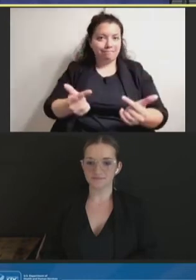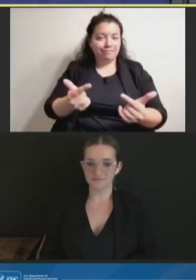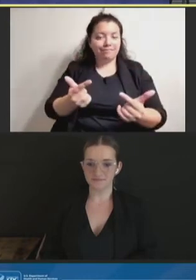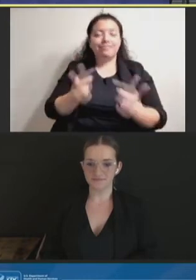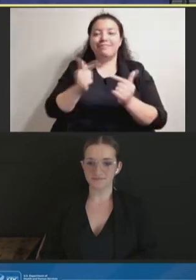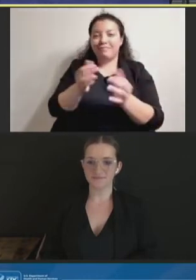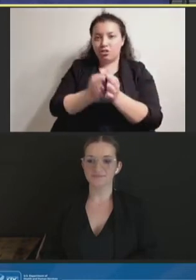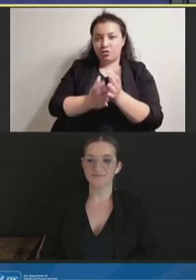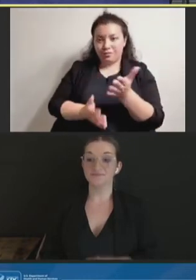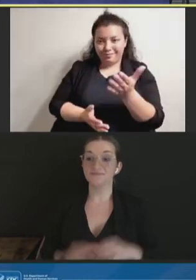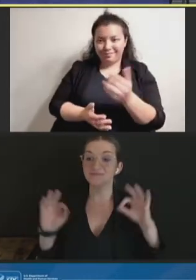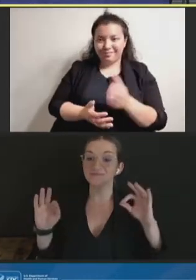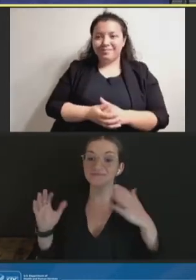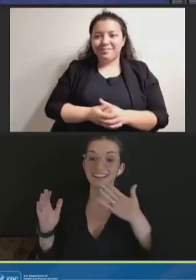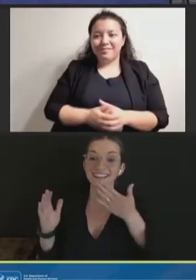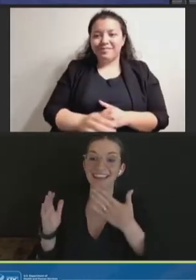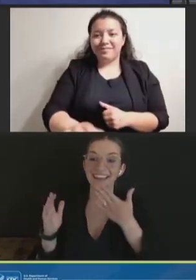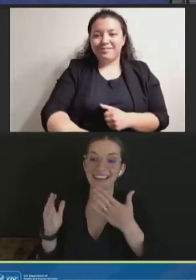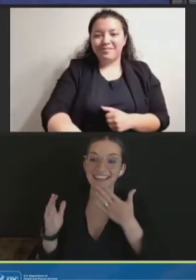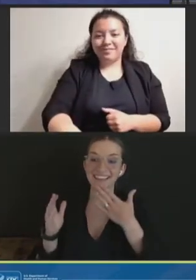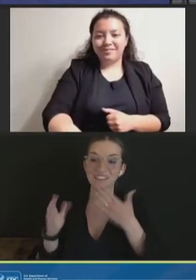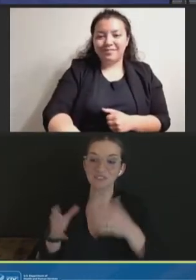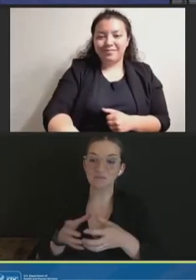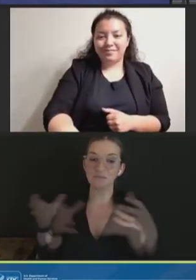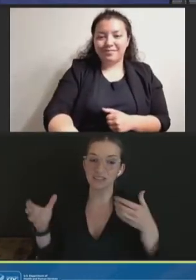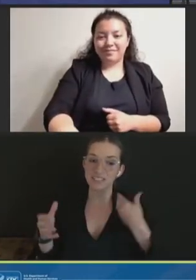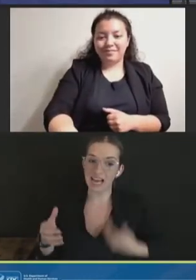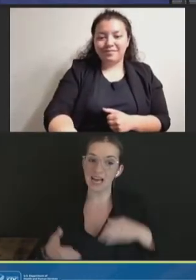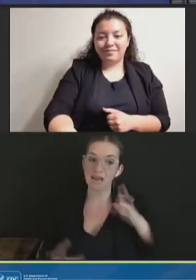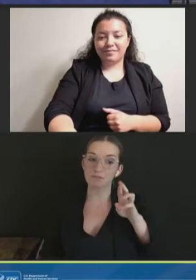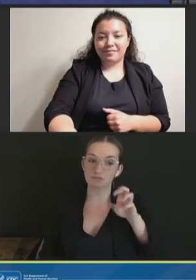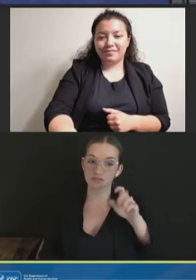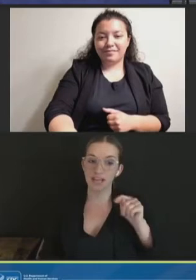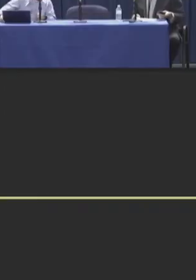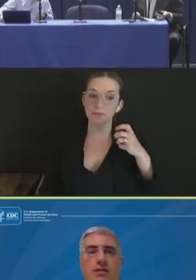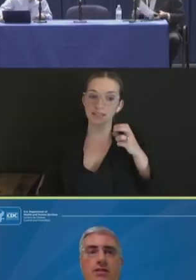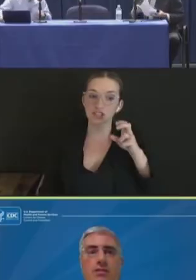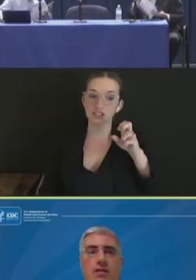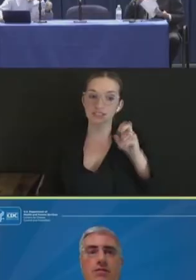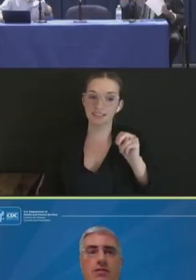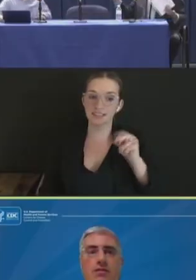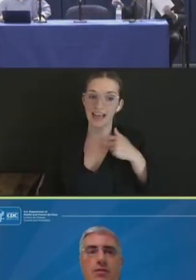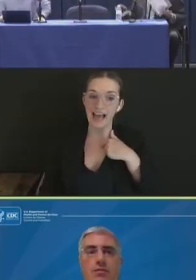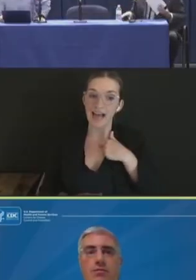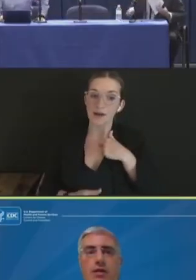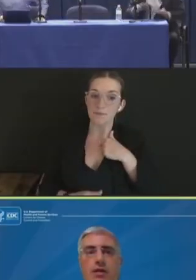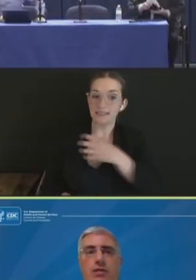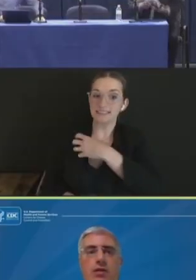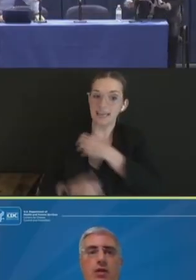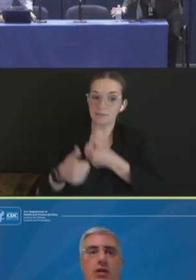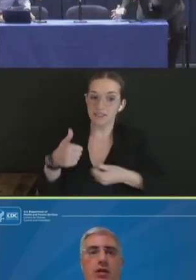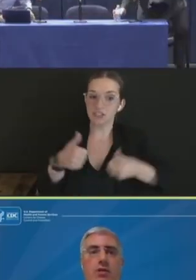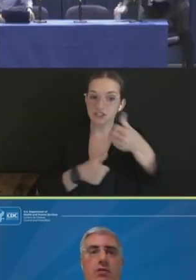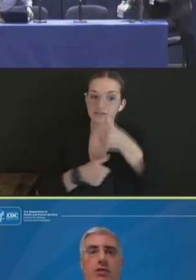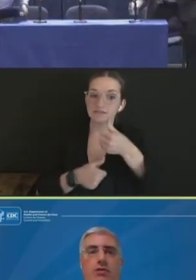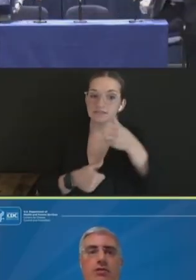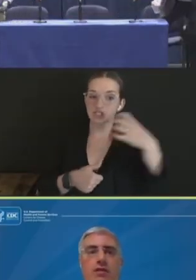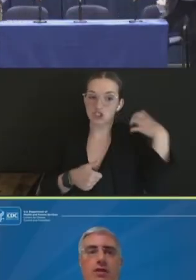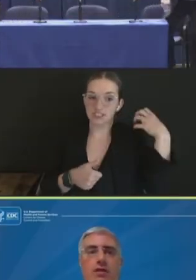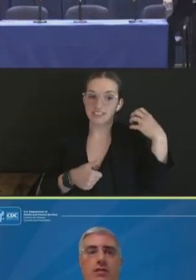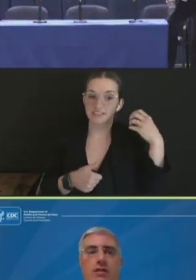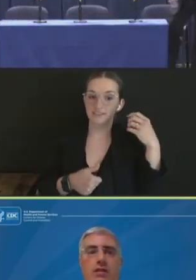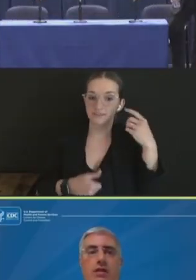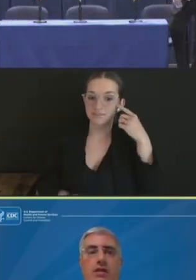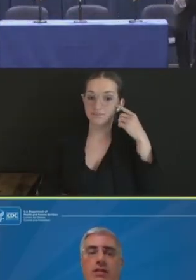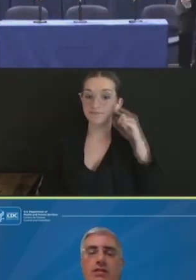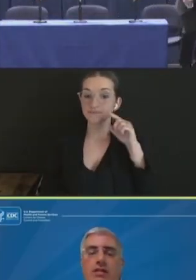Very good. Thank you very much. My name is Brett Peterson. I am the Deputy Chief of CDC's Poxvirus and Rabies Branch. I'm currently serving